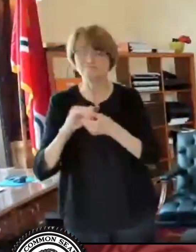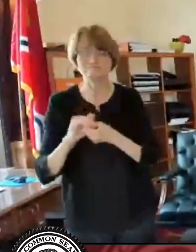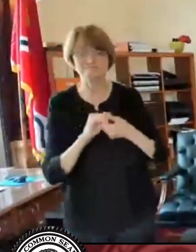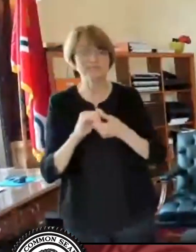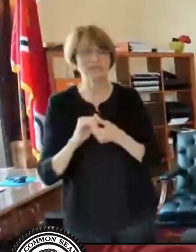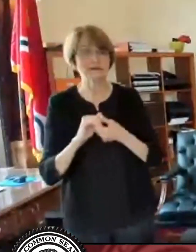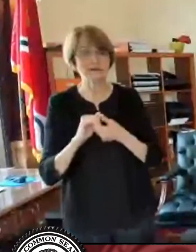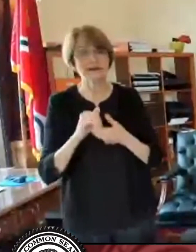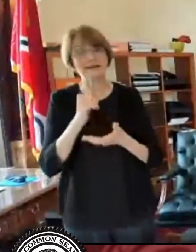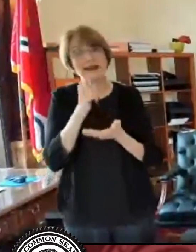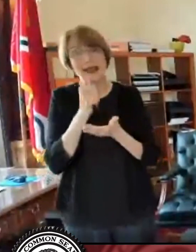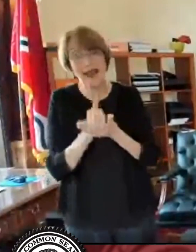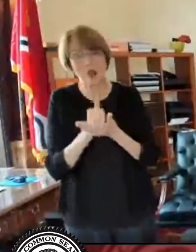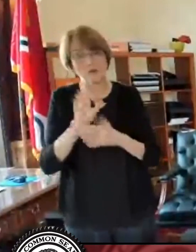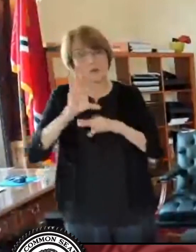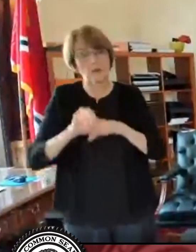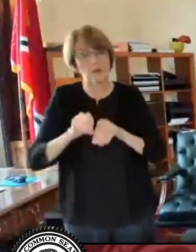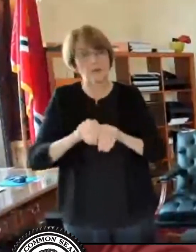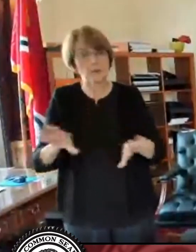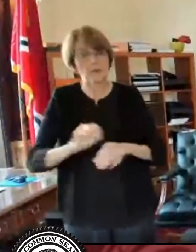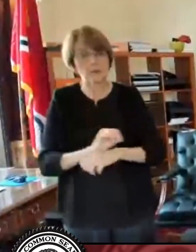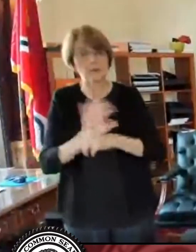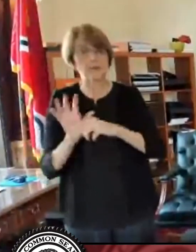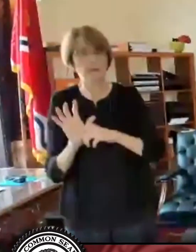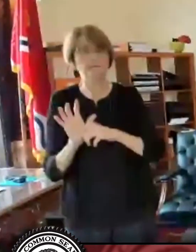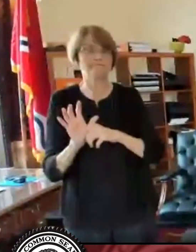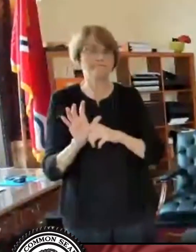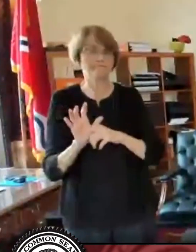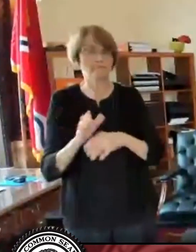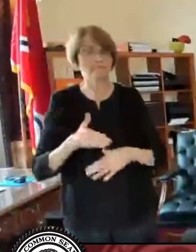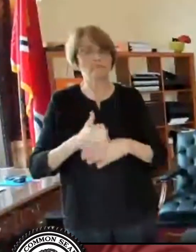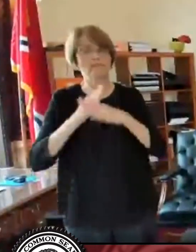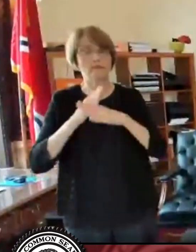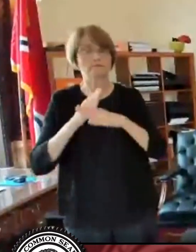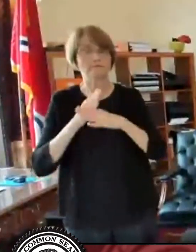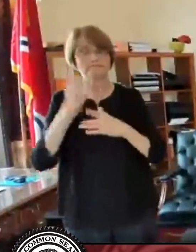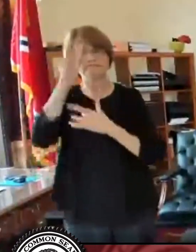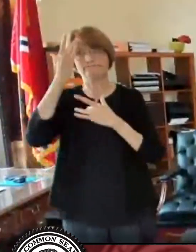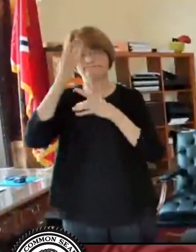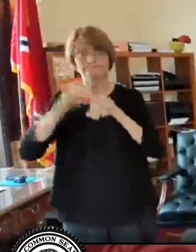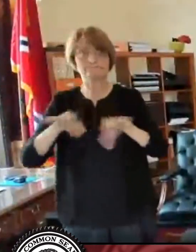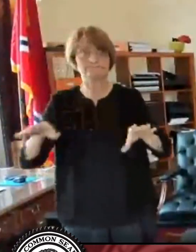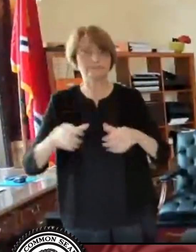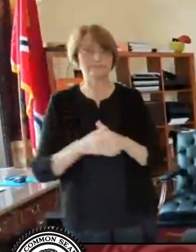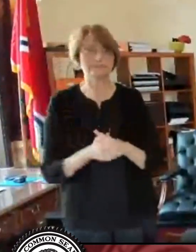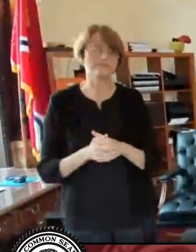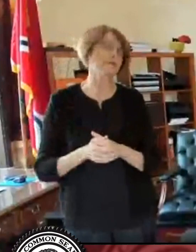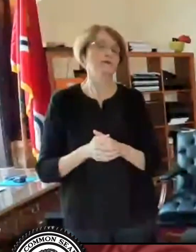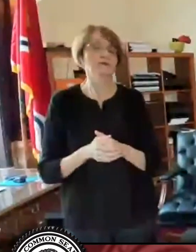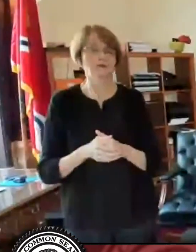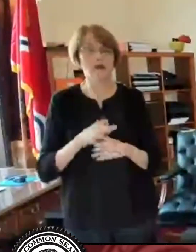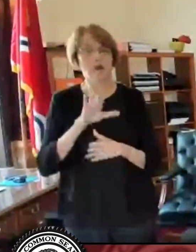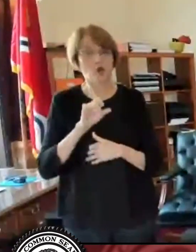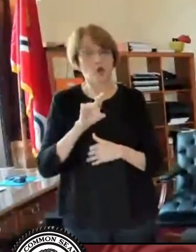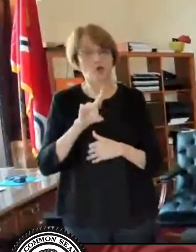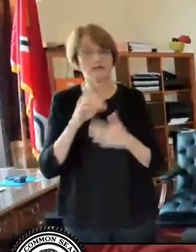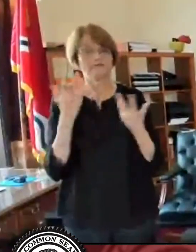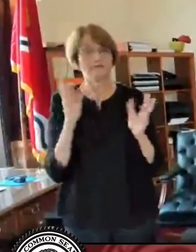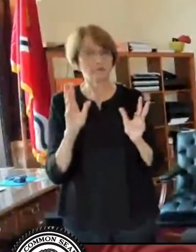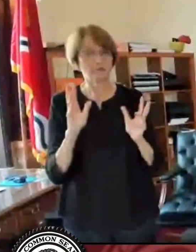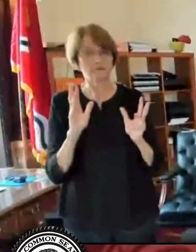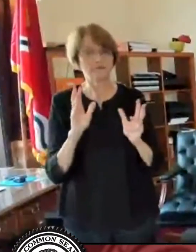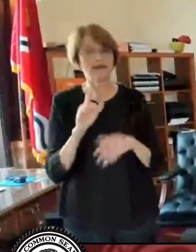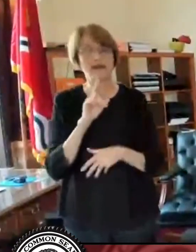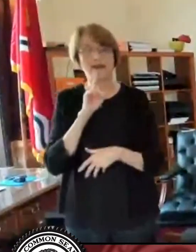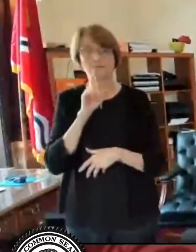number of cases down and keep people from getting ill. So that's with regard to COVID. I'm sure we'll have some